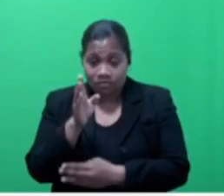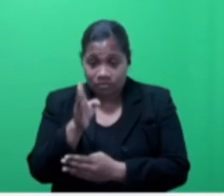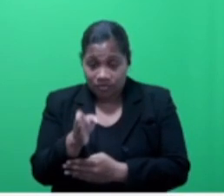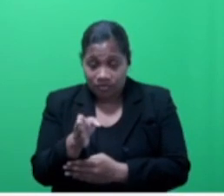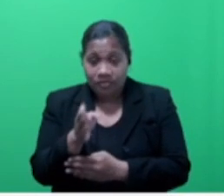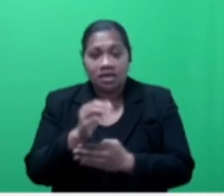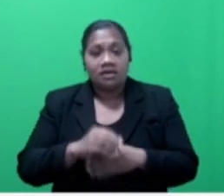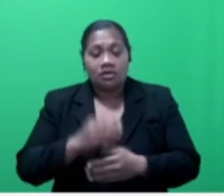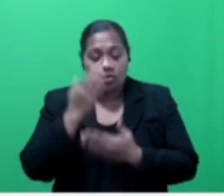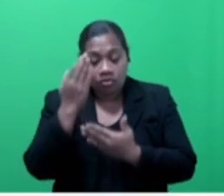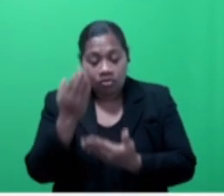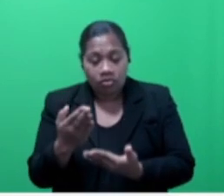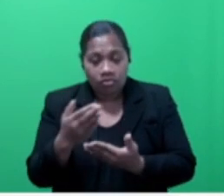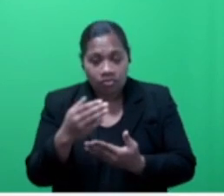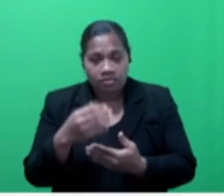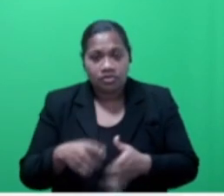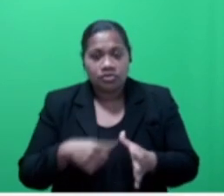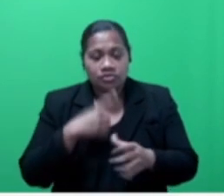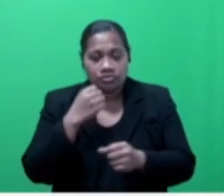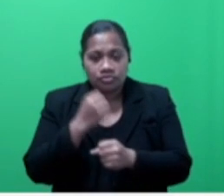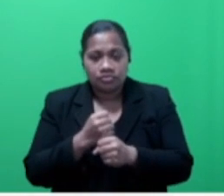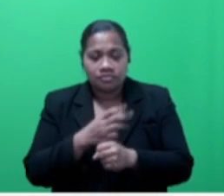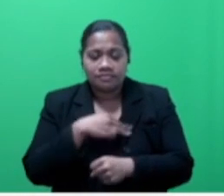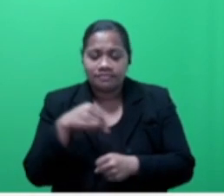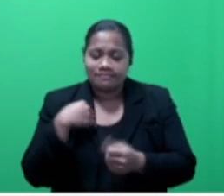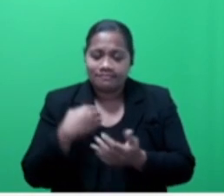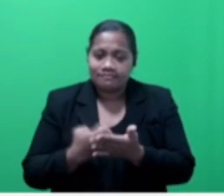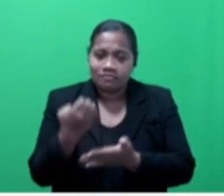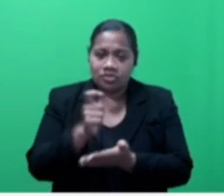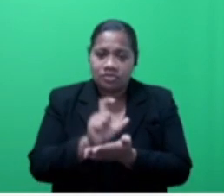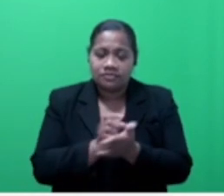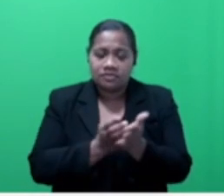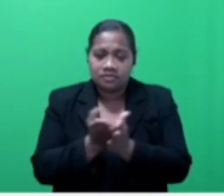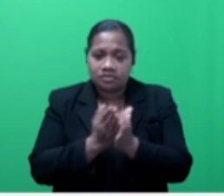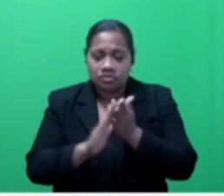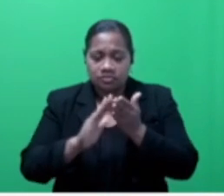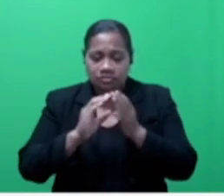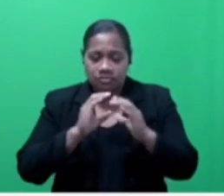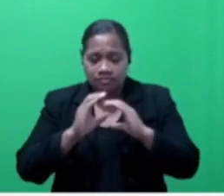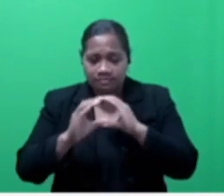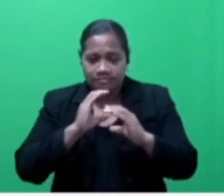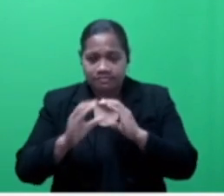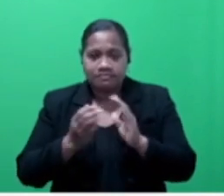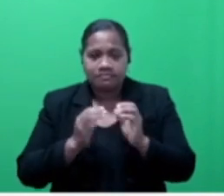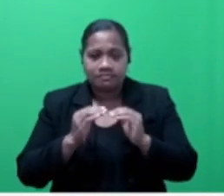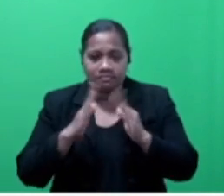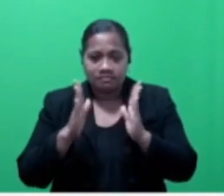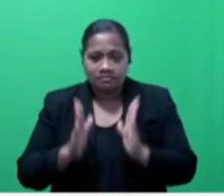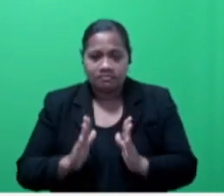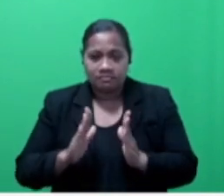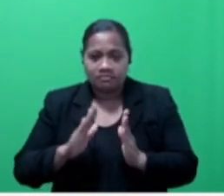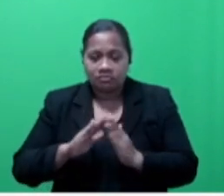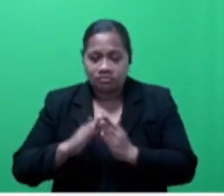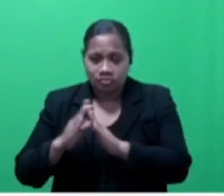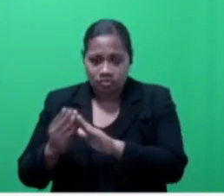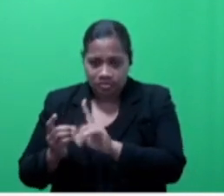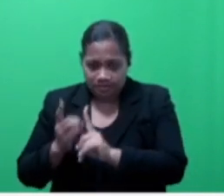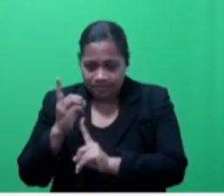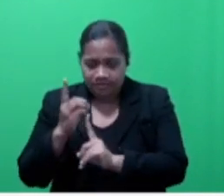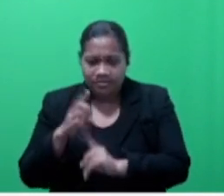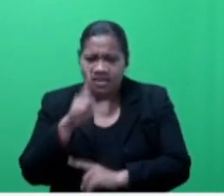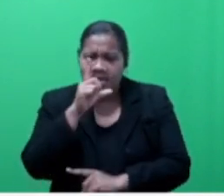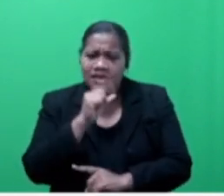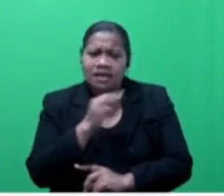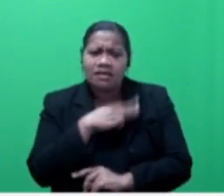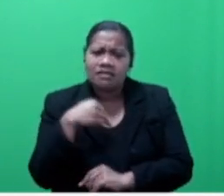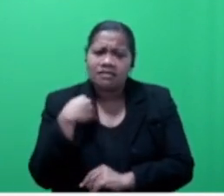Honorable Attorney General and Minister for Economy, Civil Service, Communications, Housing and Community Development, can the Minister